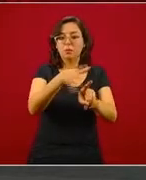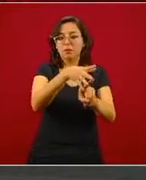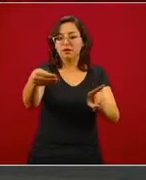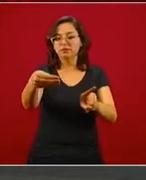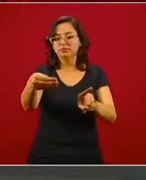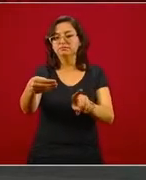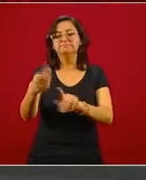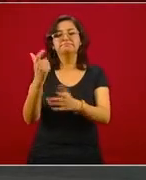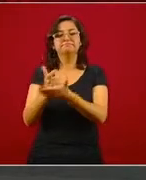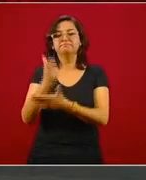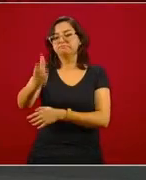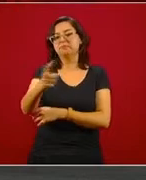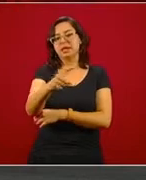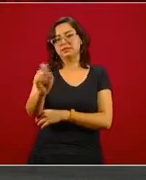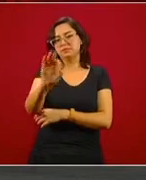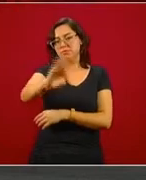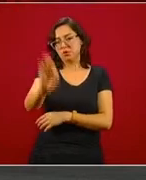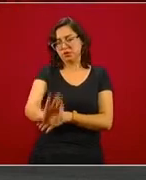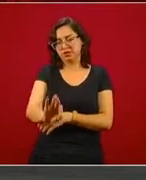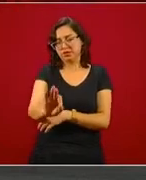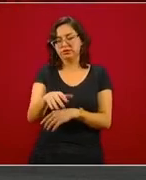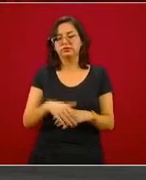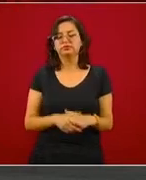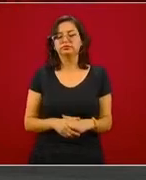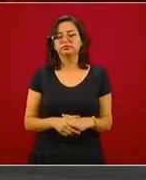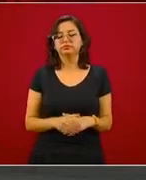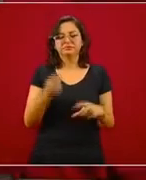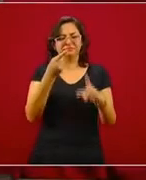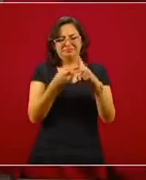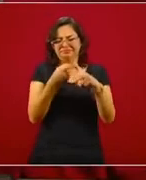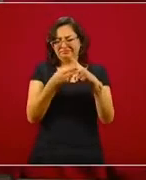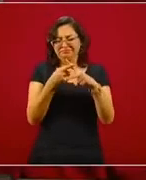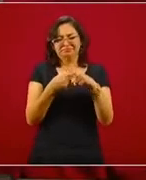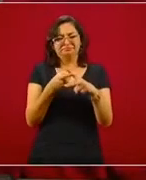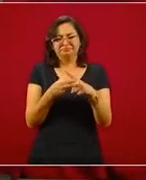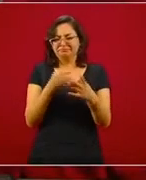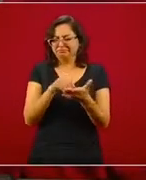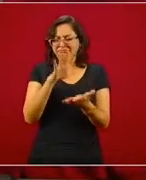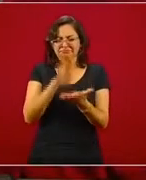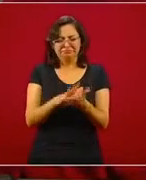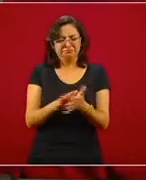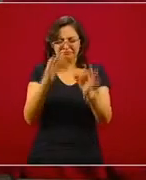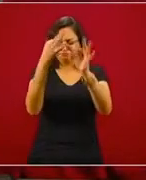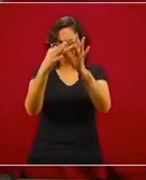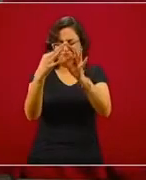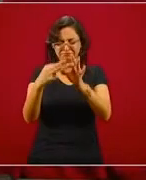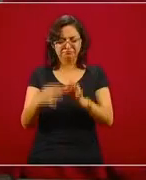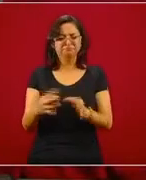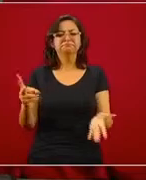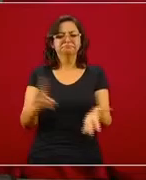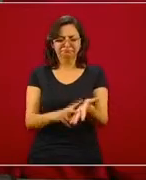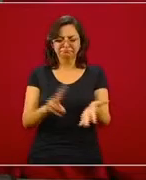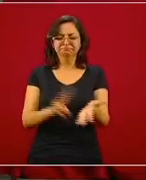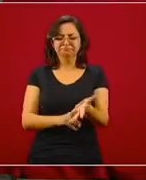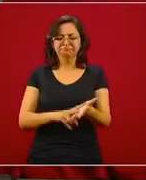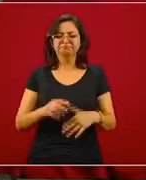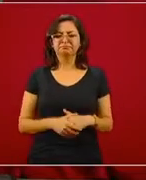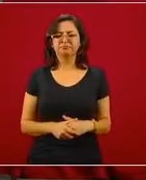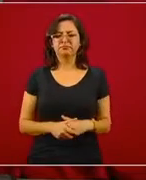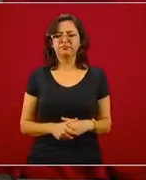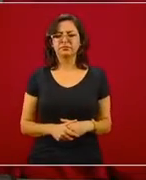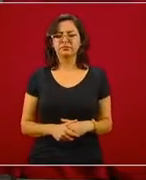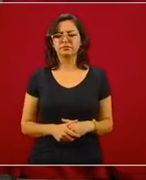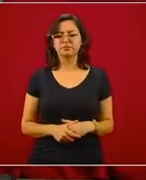wage, because if it's influenza or COVID, that means that it is an employment risk for the doctors.